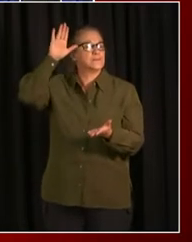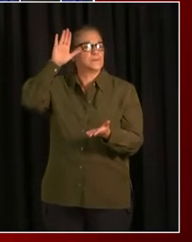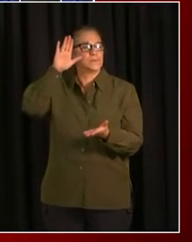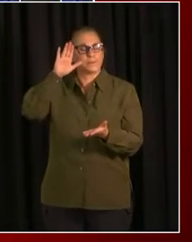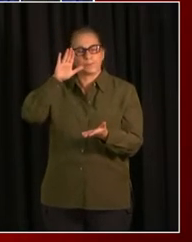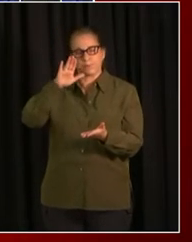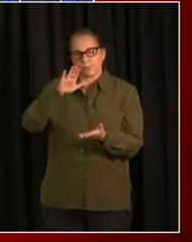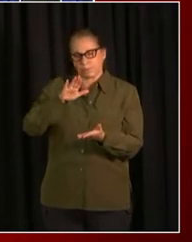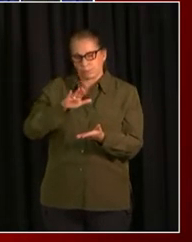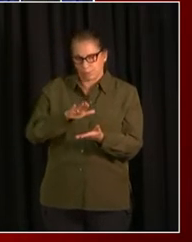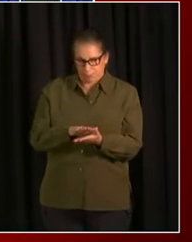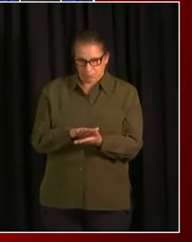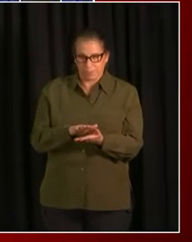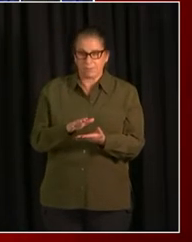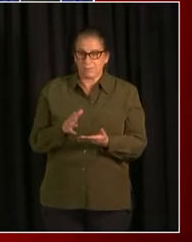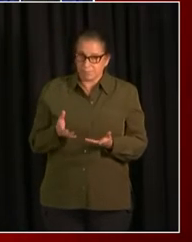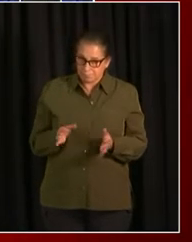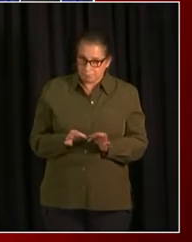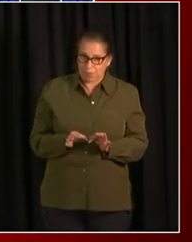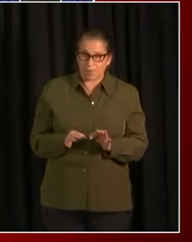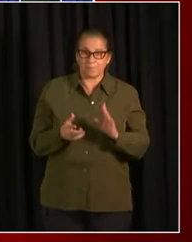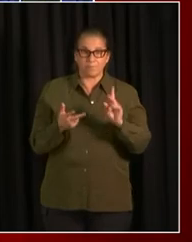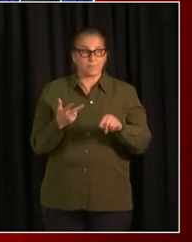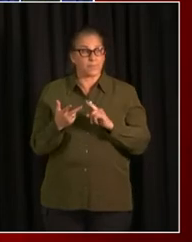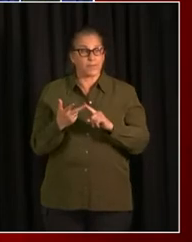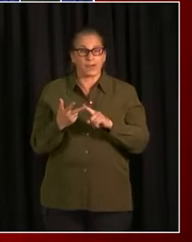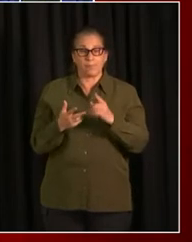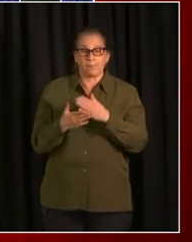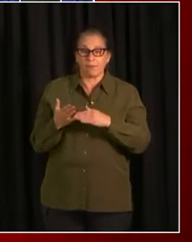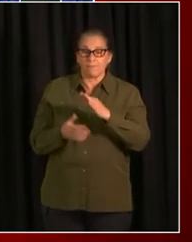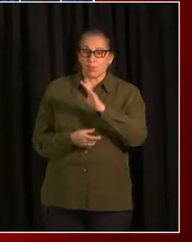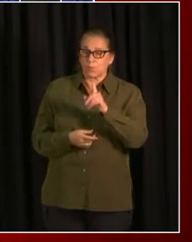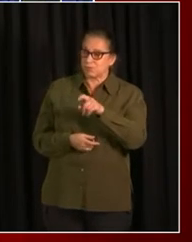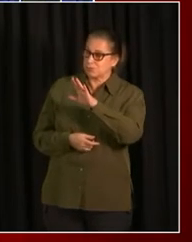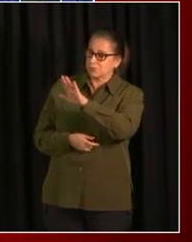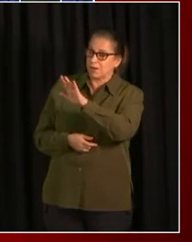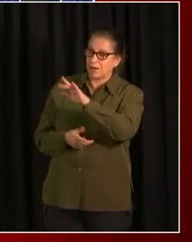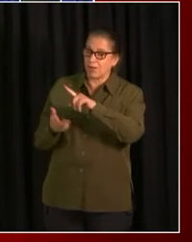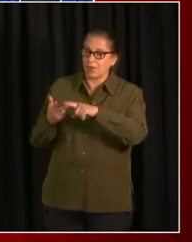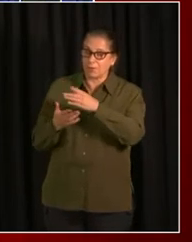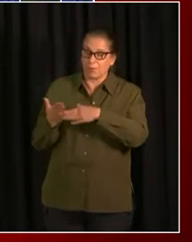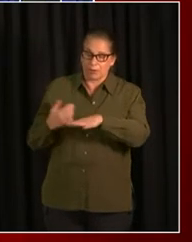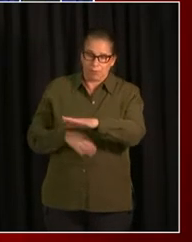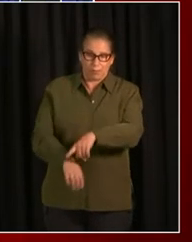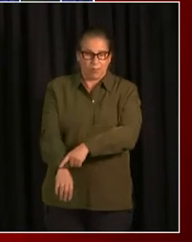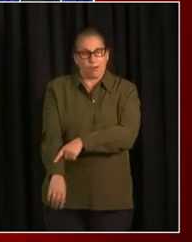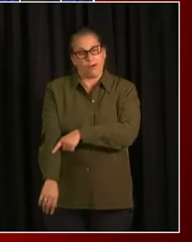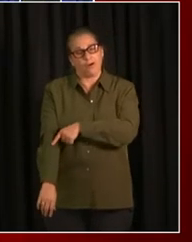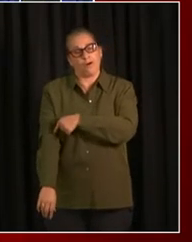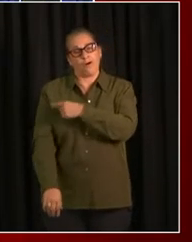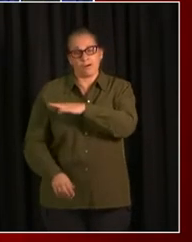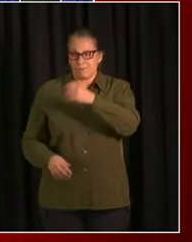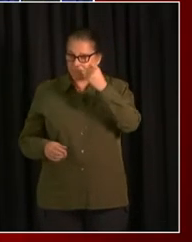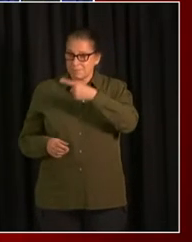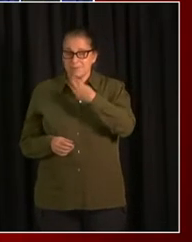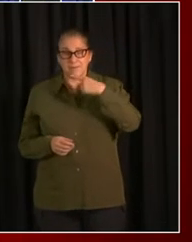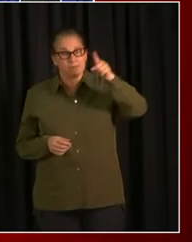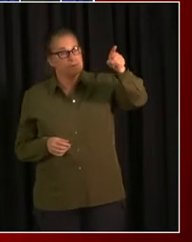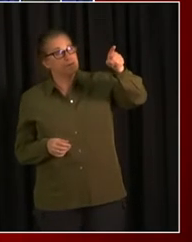third part of your question, and I apologize for getting parts of it, which is there is a regional component of this. And so if you think